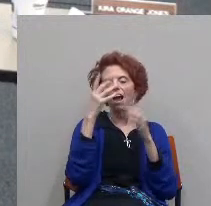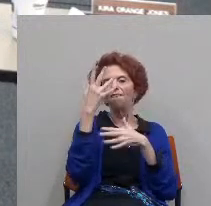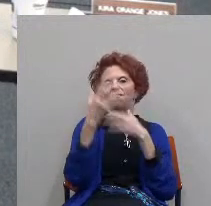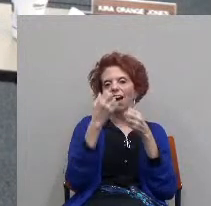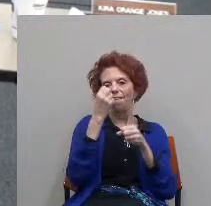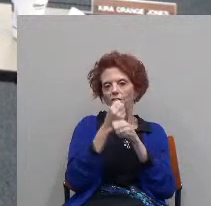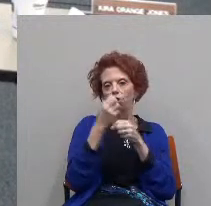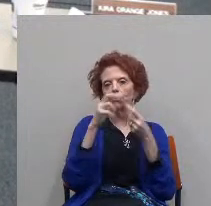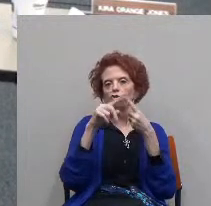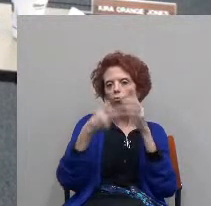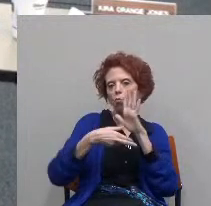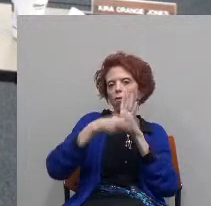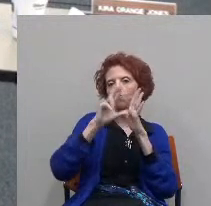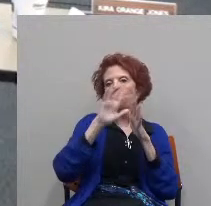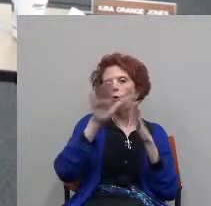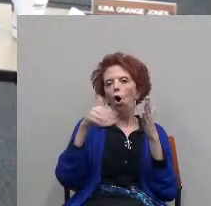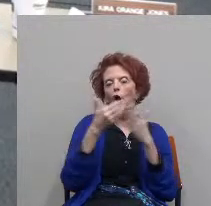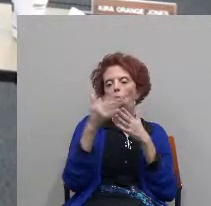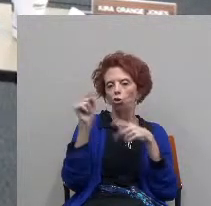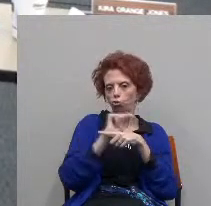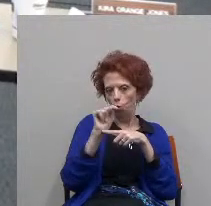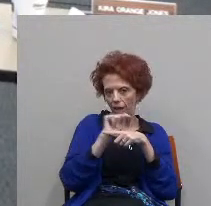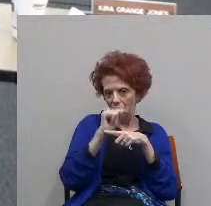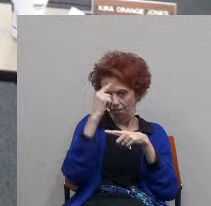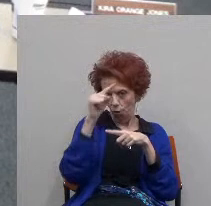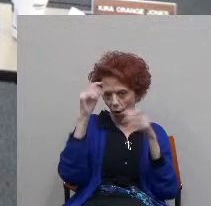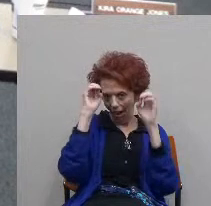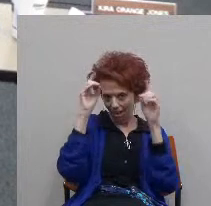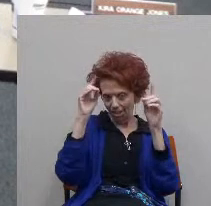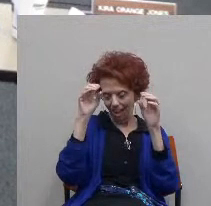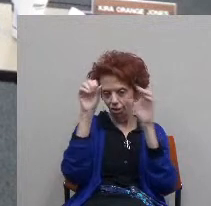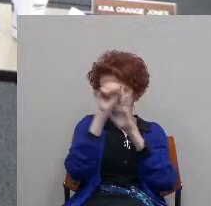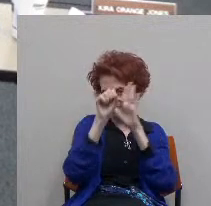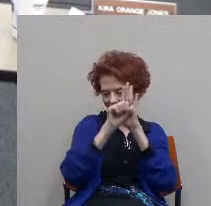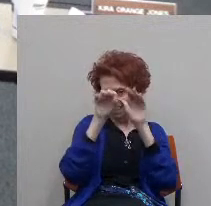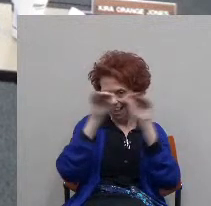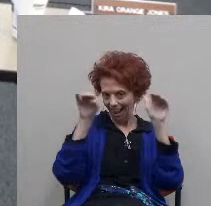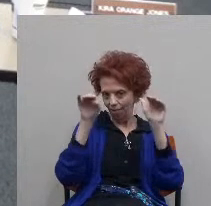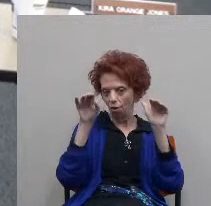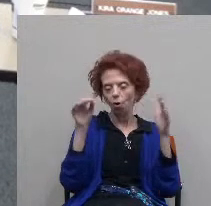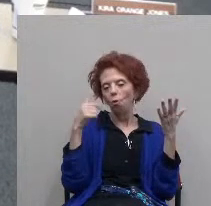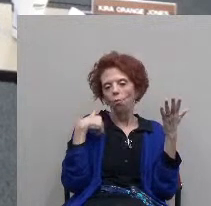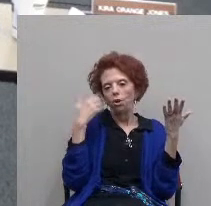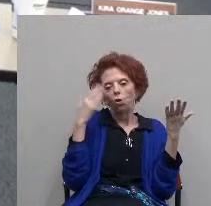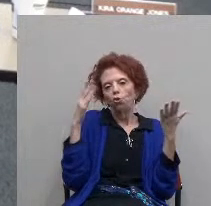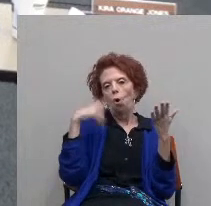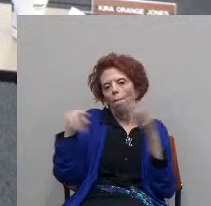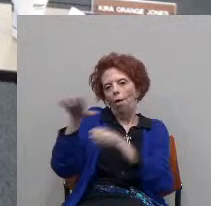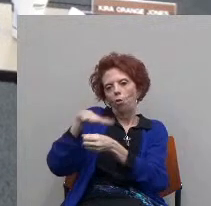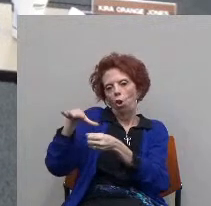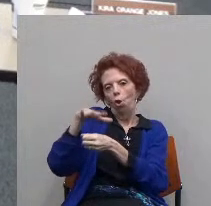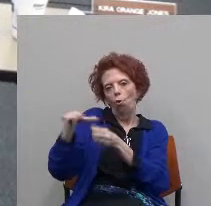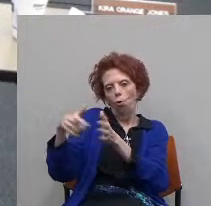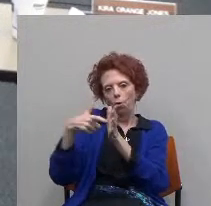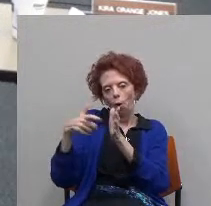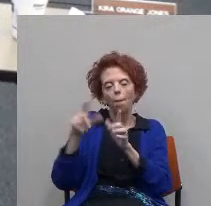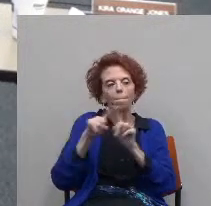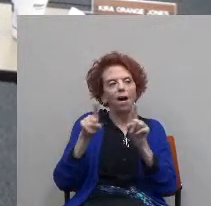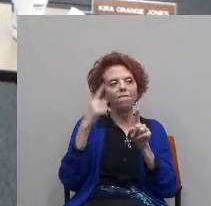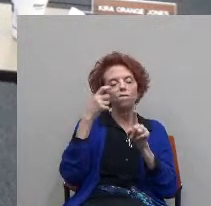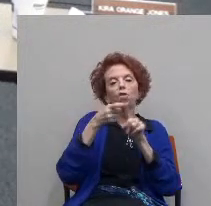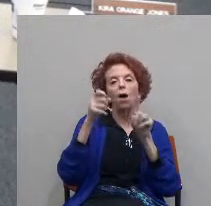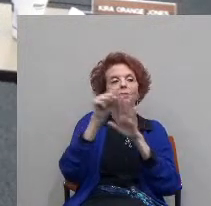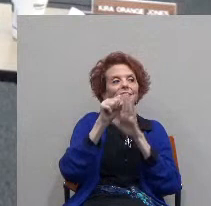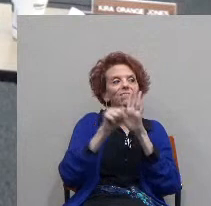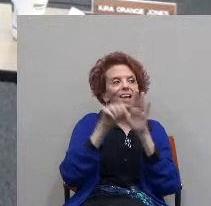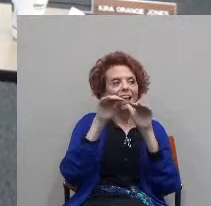to review all trainings for educators from the state level. We don't know really a lot about the local level requirements. It but from a